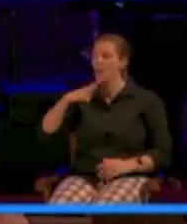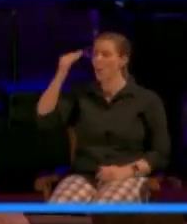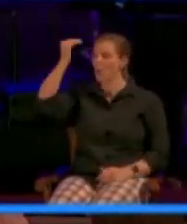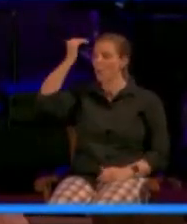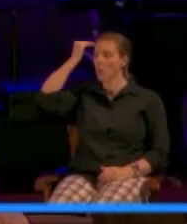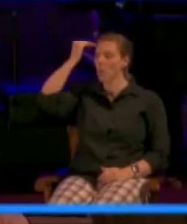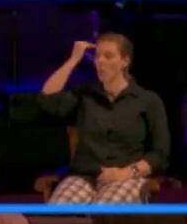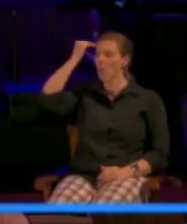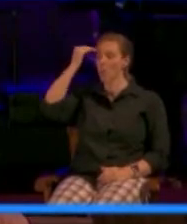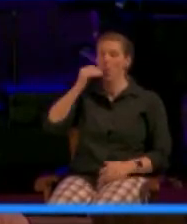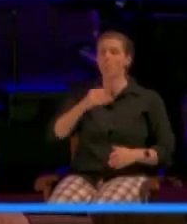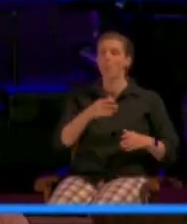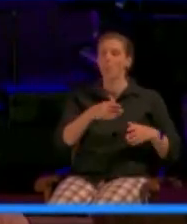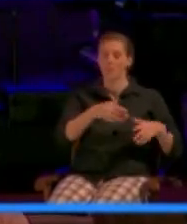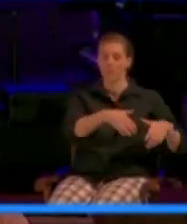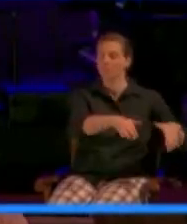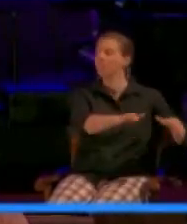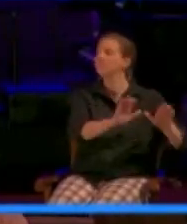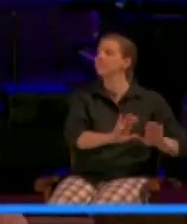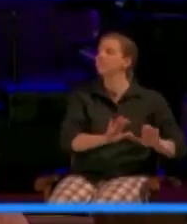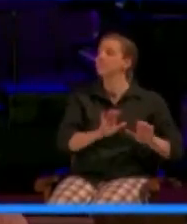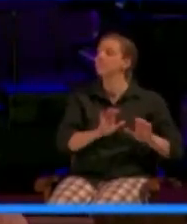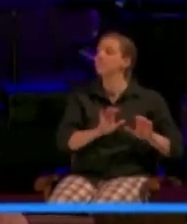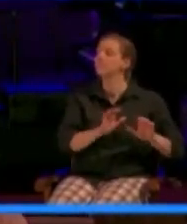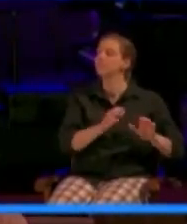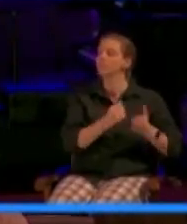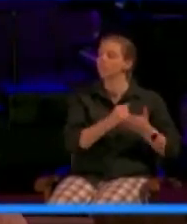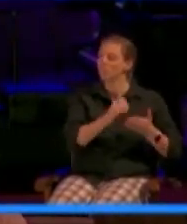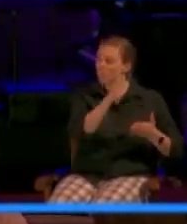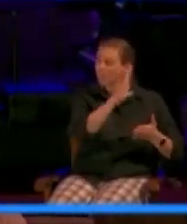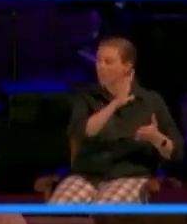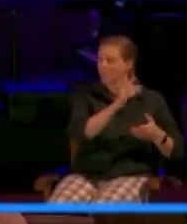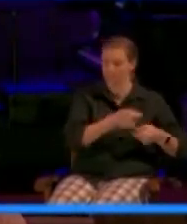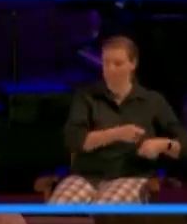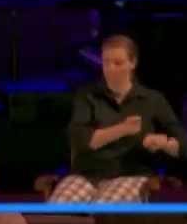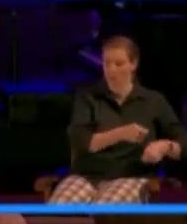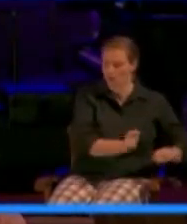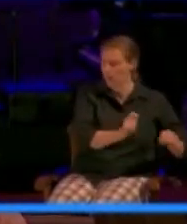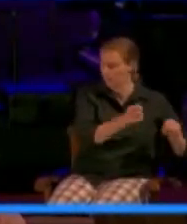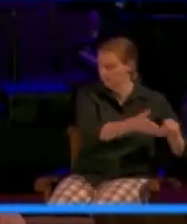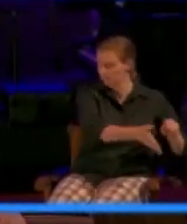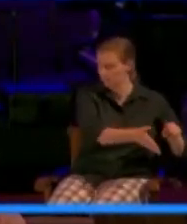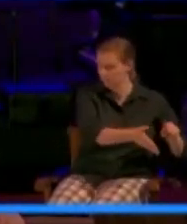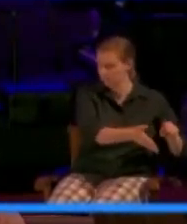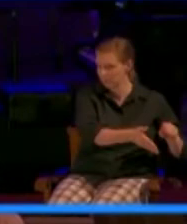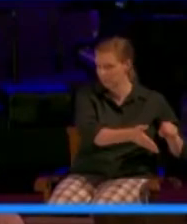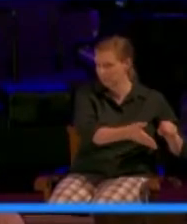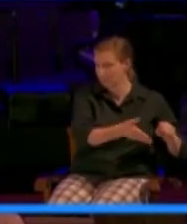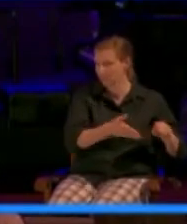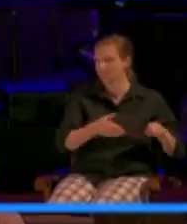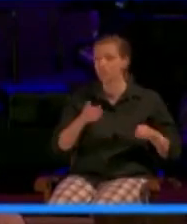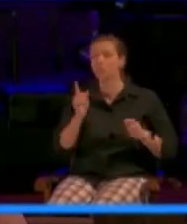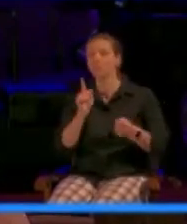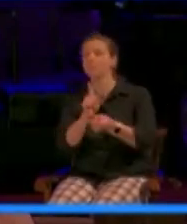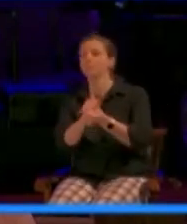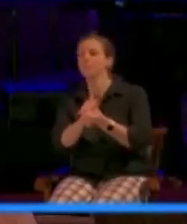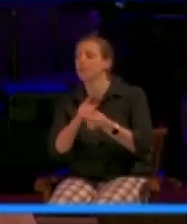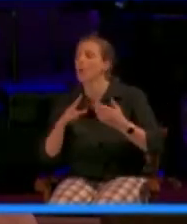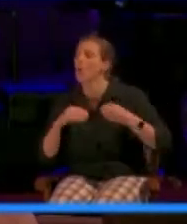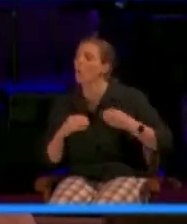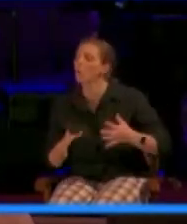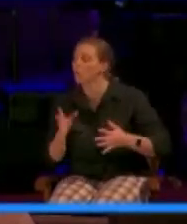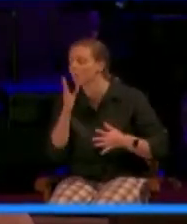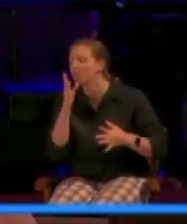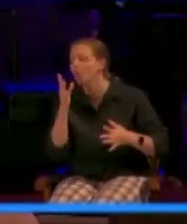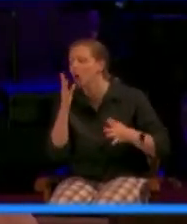as sure as he does, somebody's going to come and say, where'd you find that? Found it on such and such piece of property. Then it's his. It's not yours.